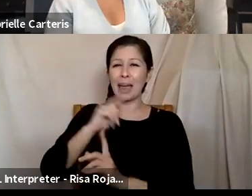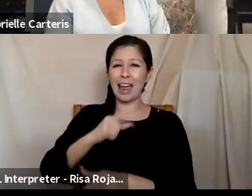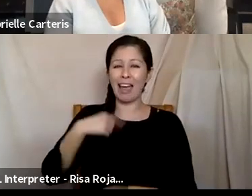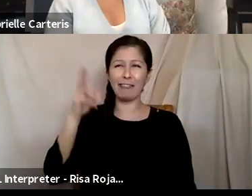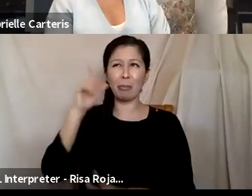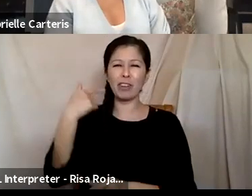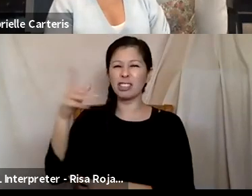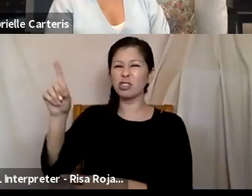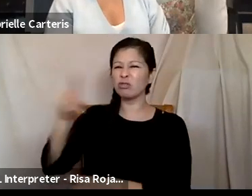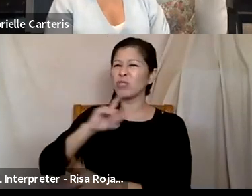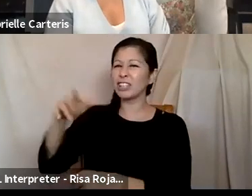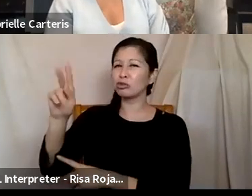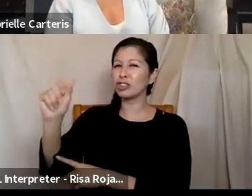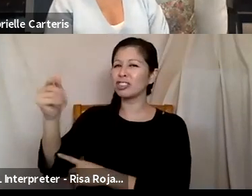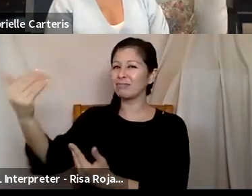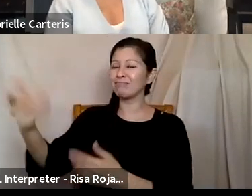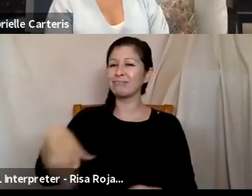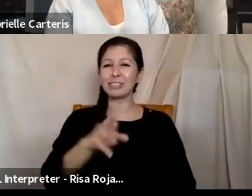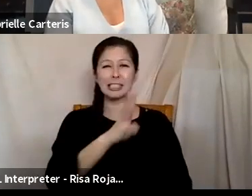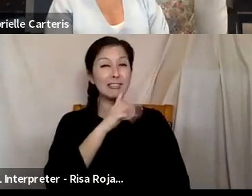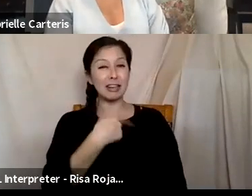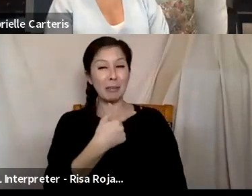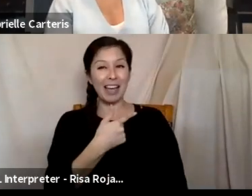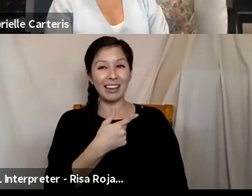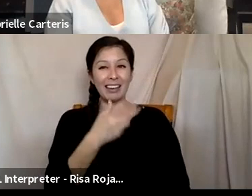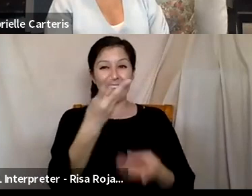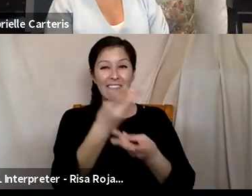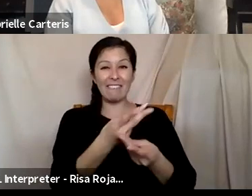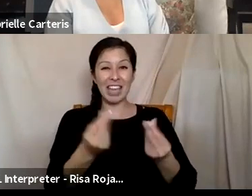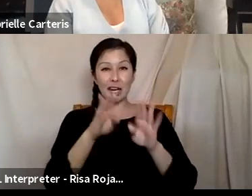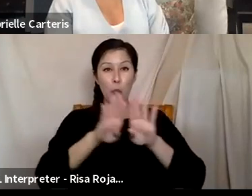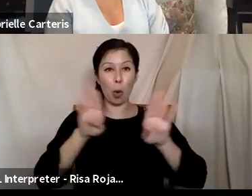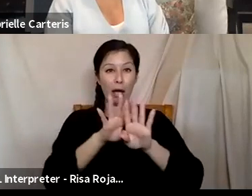I've ever heard. Yeah. Are you talking about the fade into the wall? No.